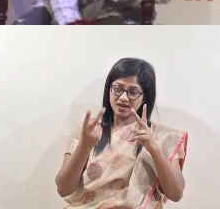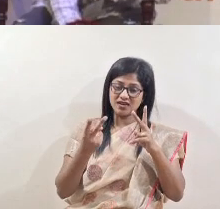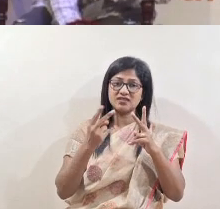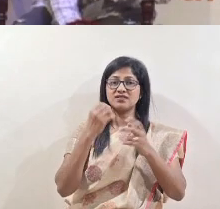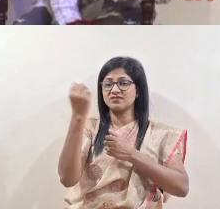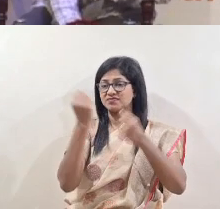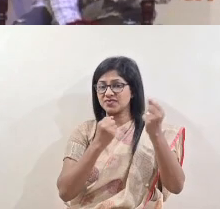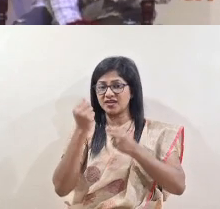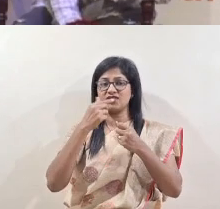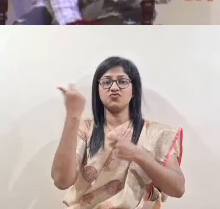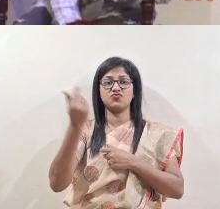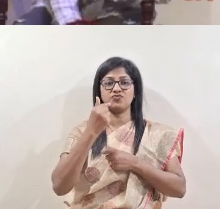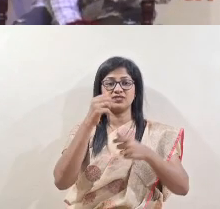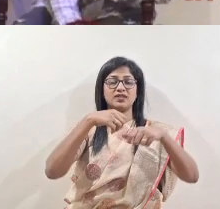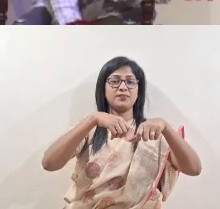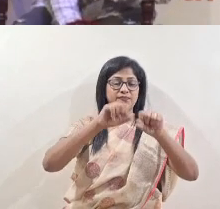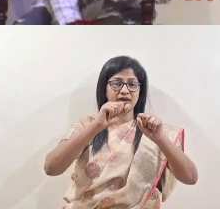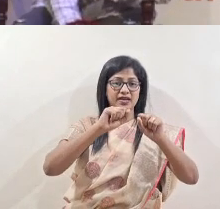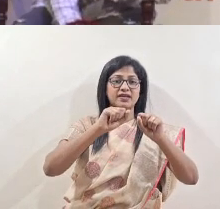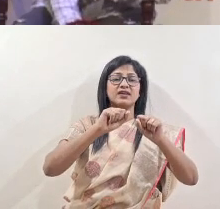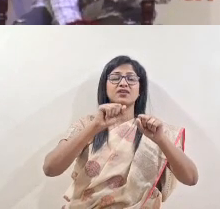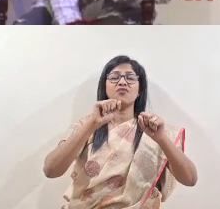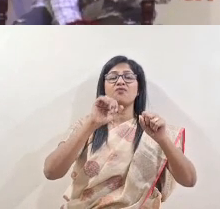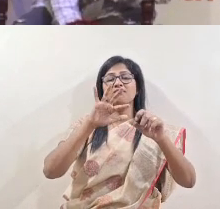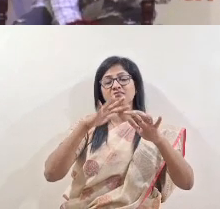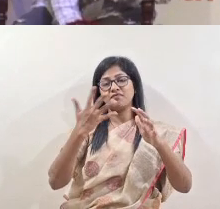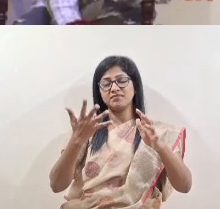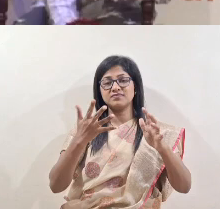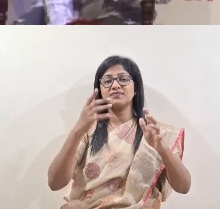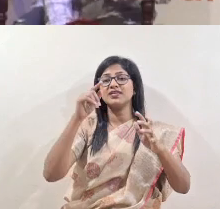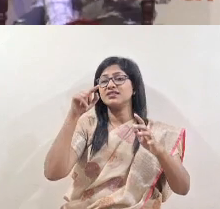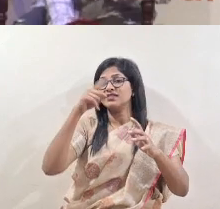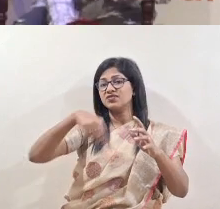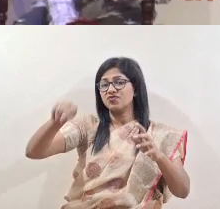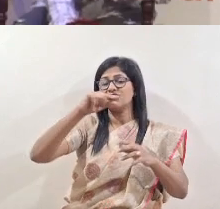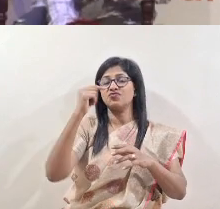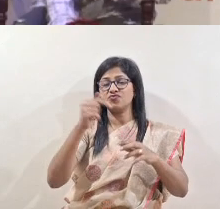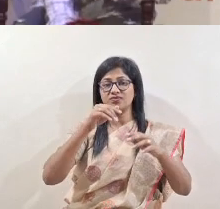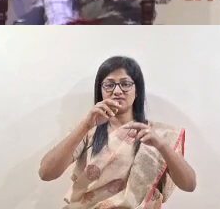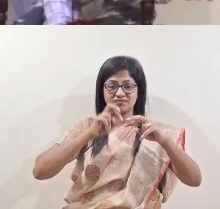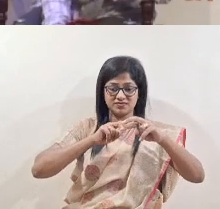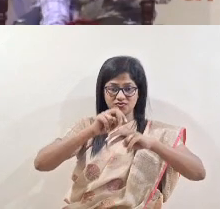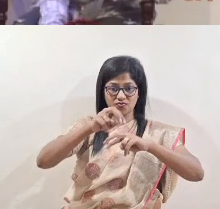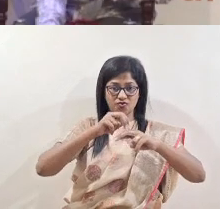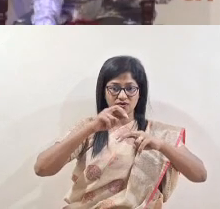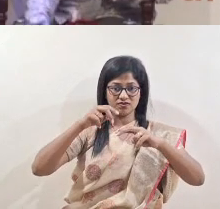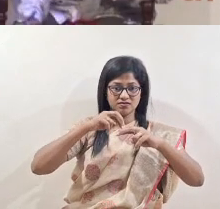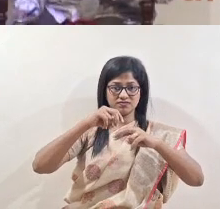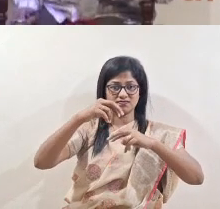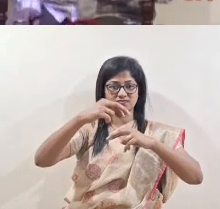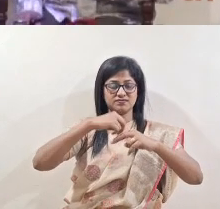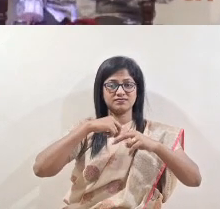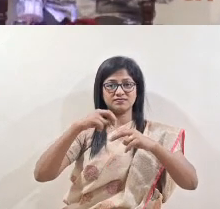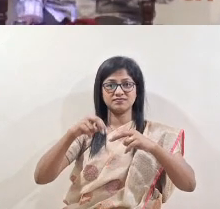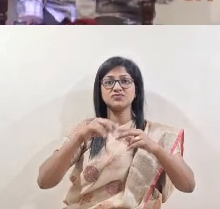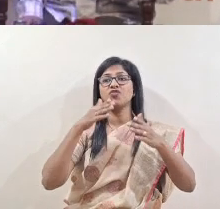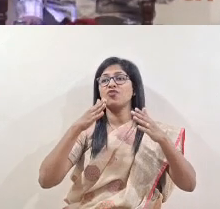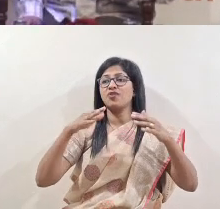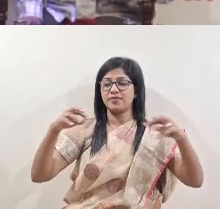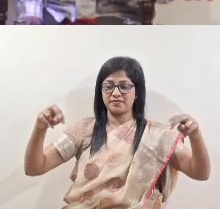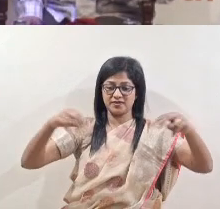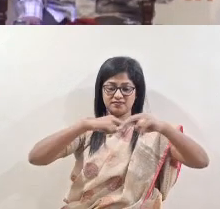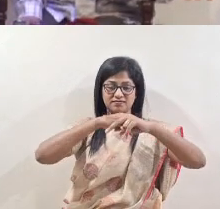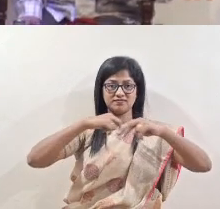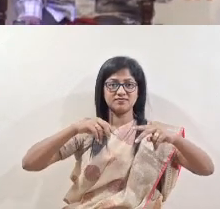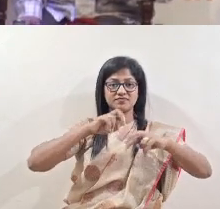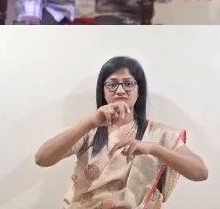other vehicle users or the two-wheelers, in spite of, they using the zebra crossing and, crossing the road when